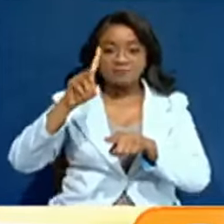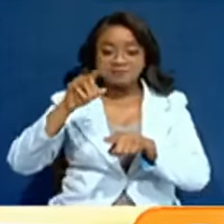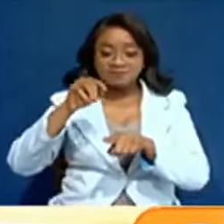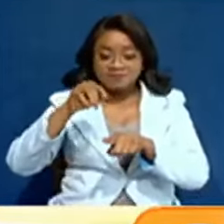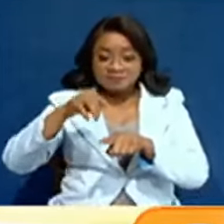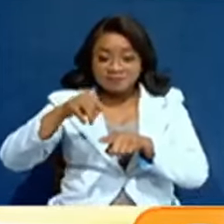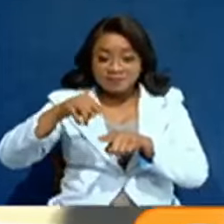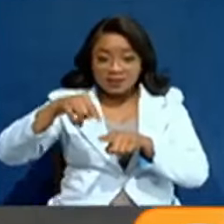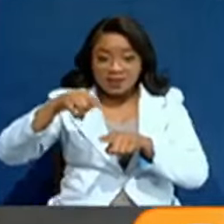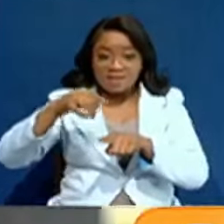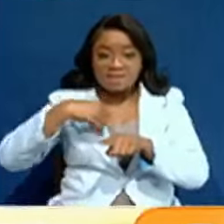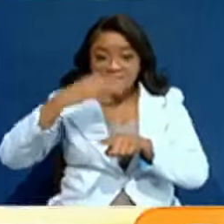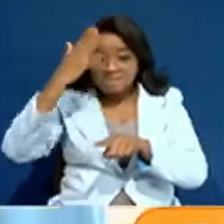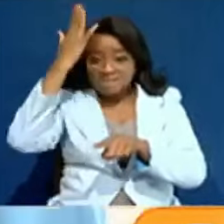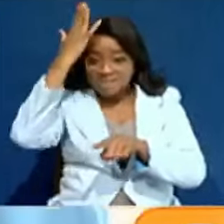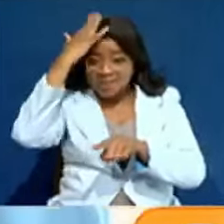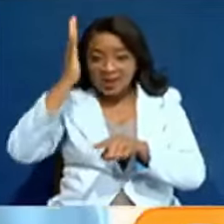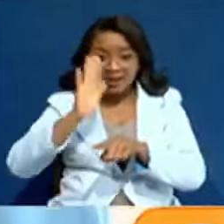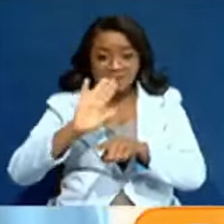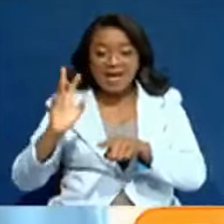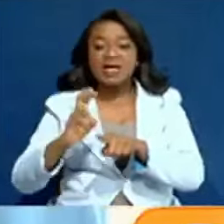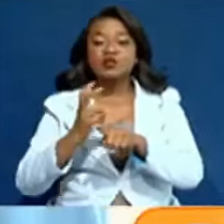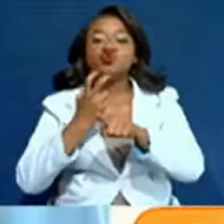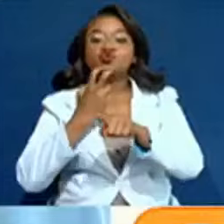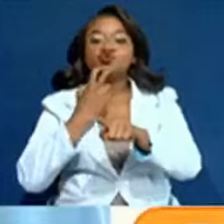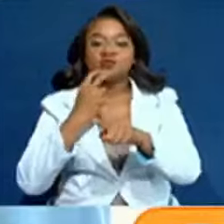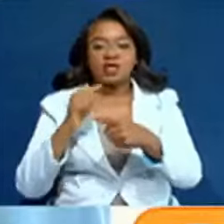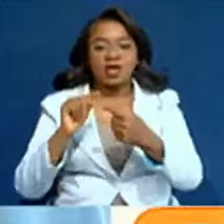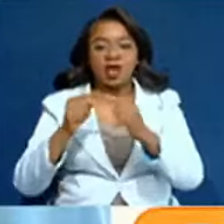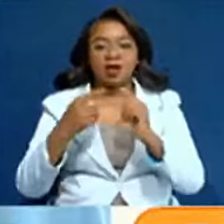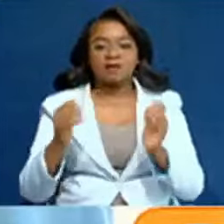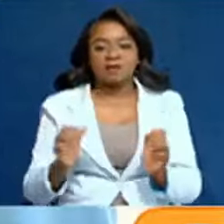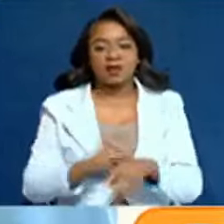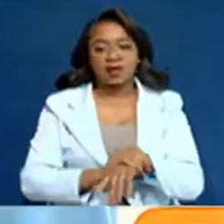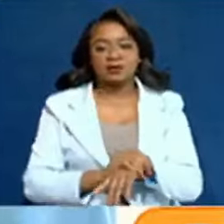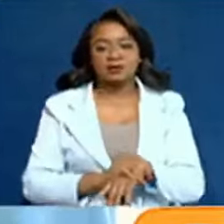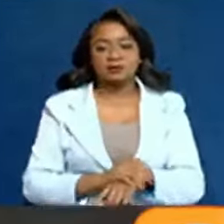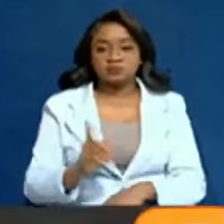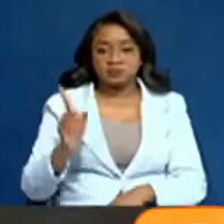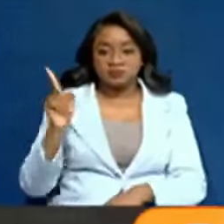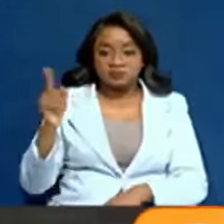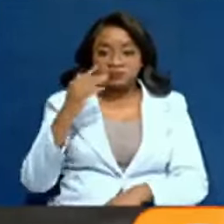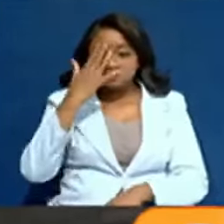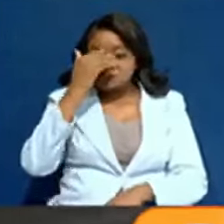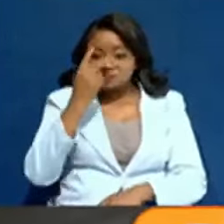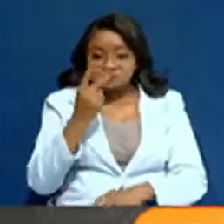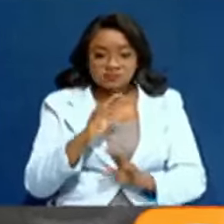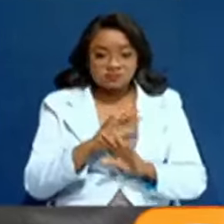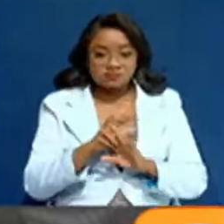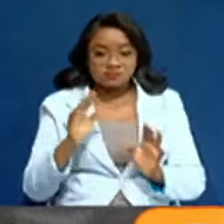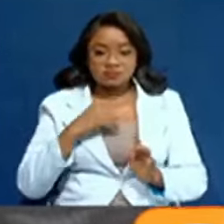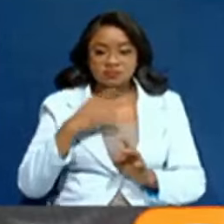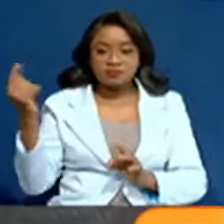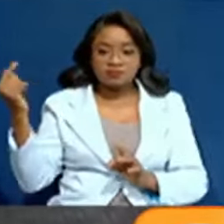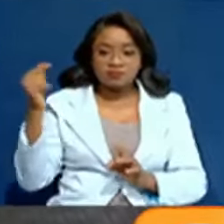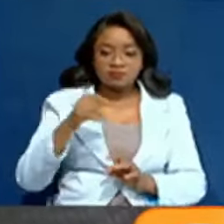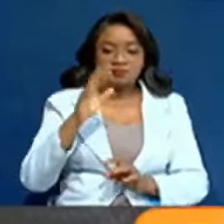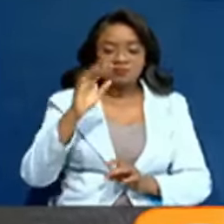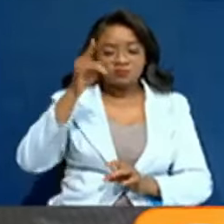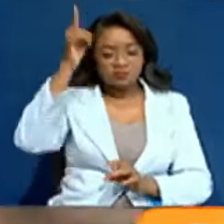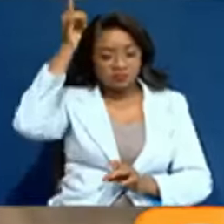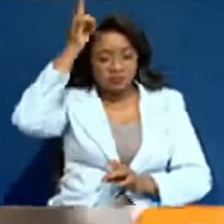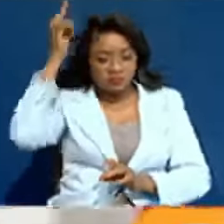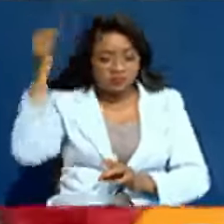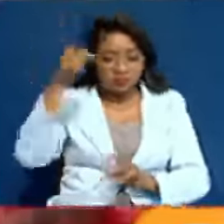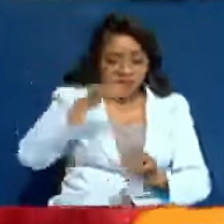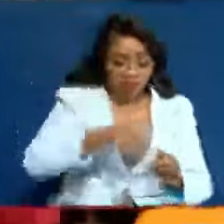Nilikuwa nimekaa tu mande, huku. Daniel was barely 2 days old in the city, having just come from upcountry to try his